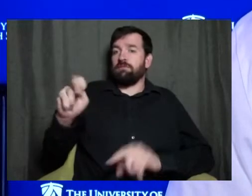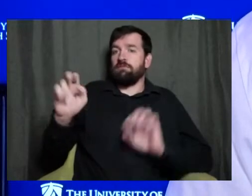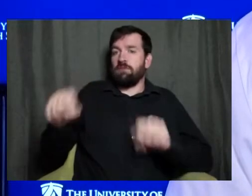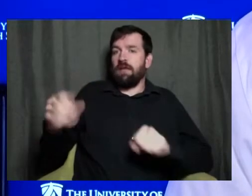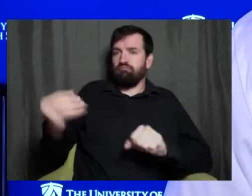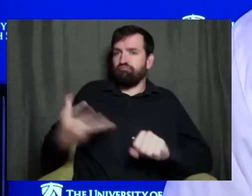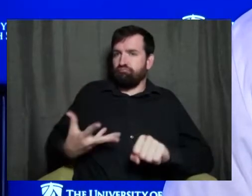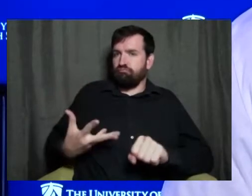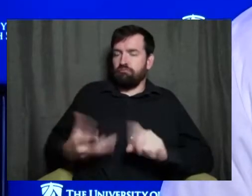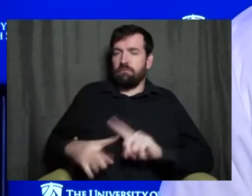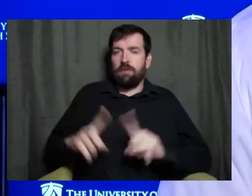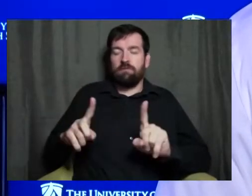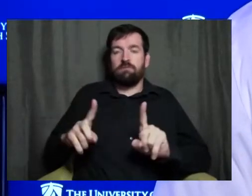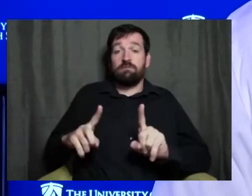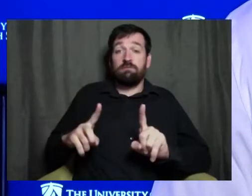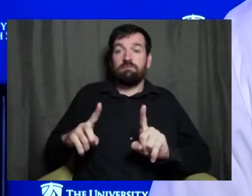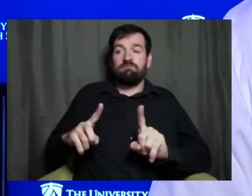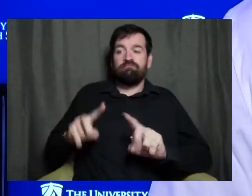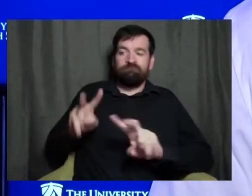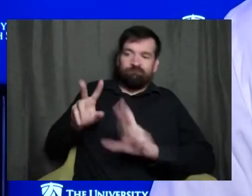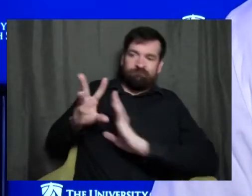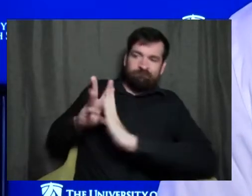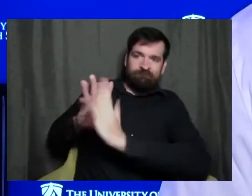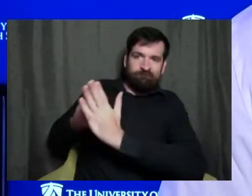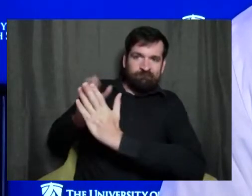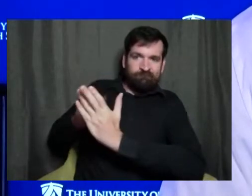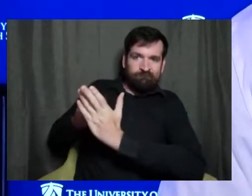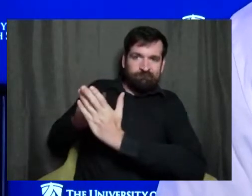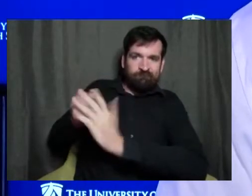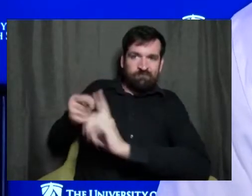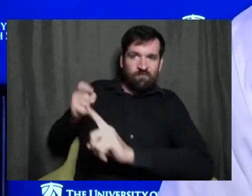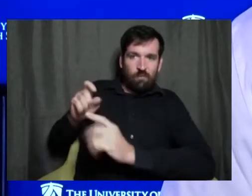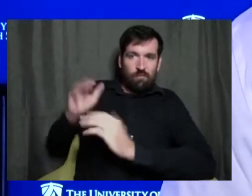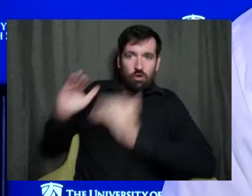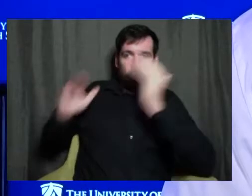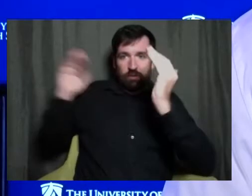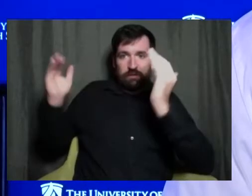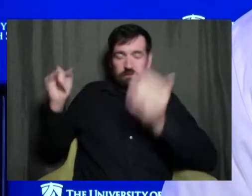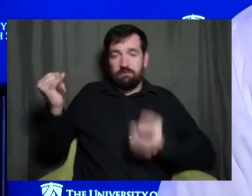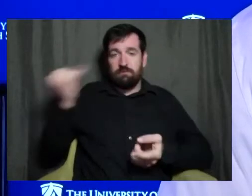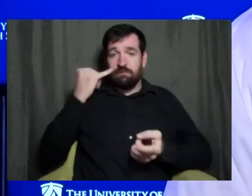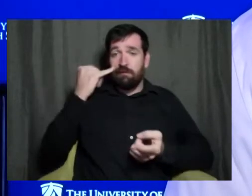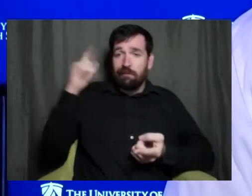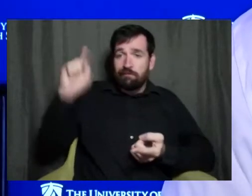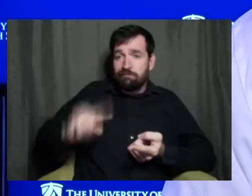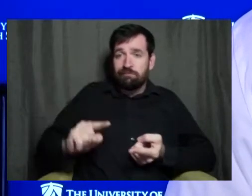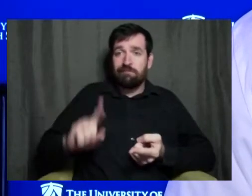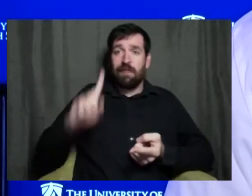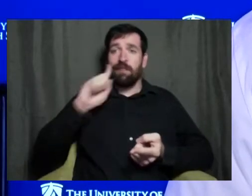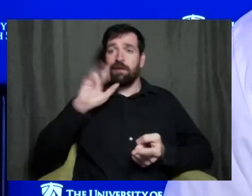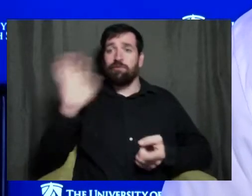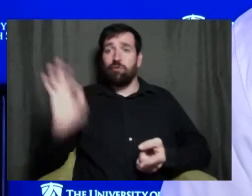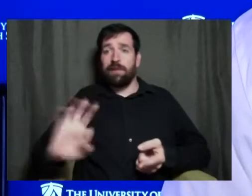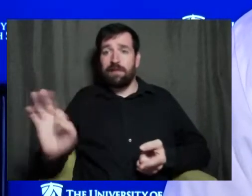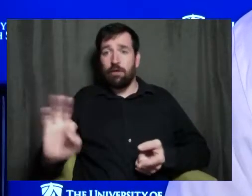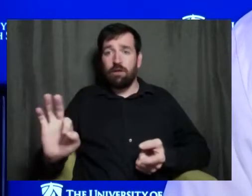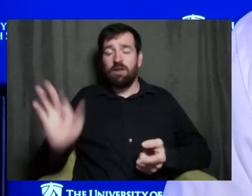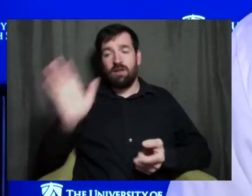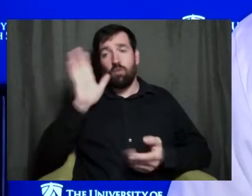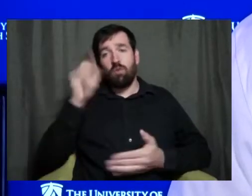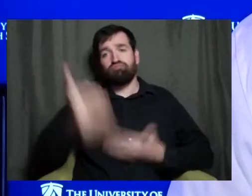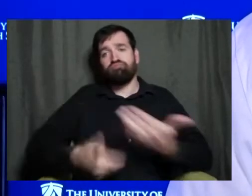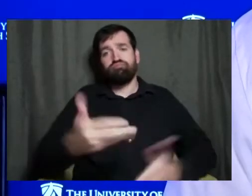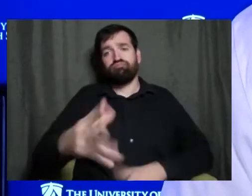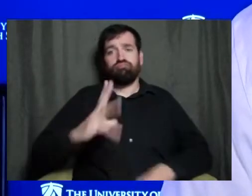take their cues from the adults, and if you minimize it and make sure it's not a big deal, they're going to get through it just fine. It's a